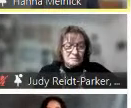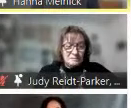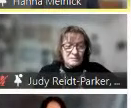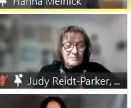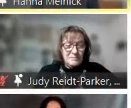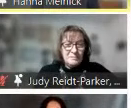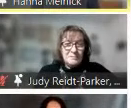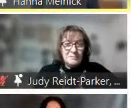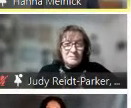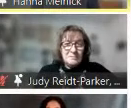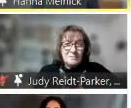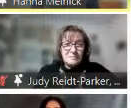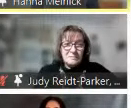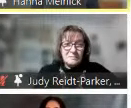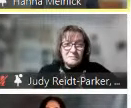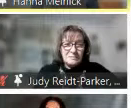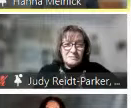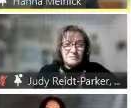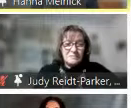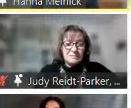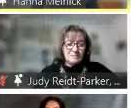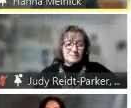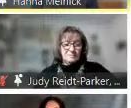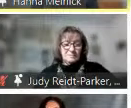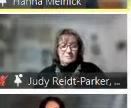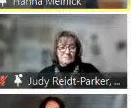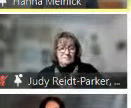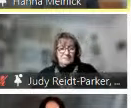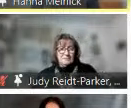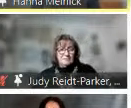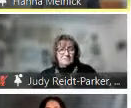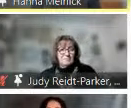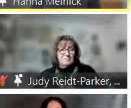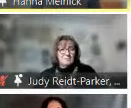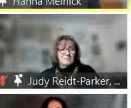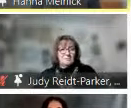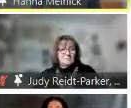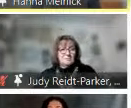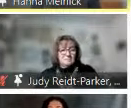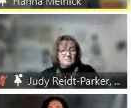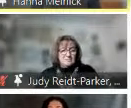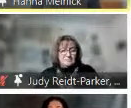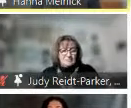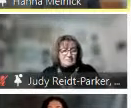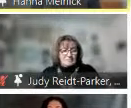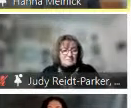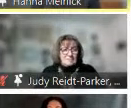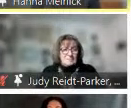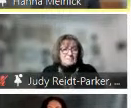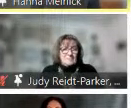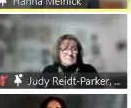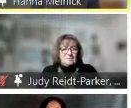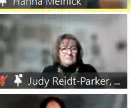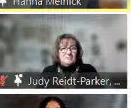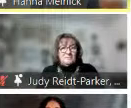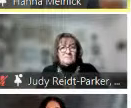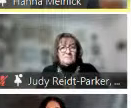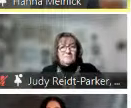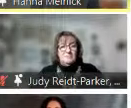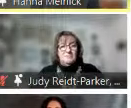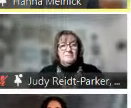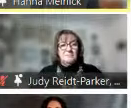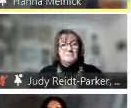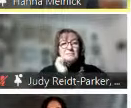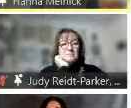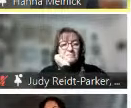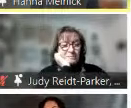Foundation. CSPP must have an educational program that's guided by the Preschool Learning Foundation. It doesn't technically